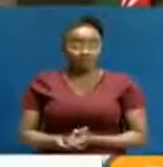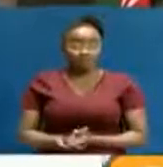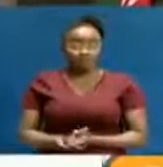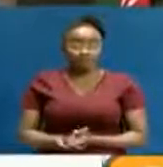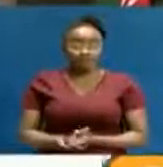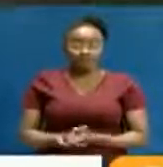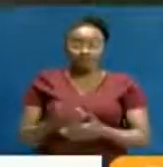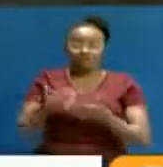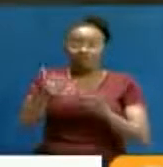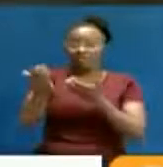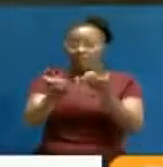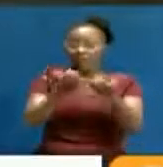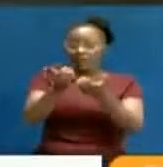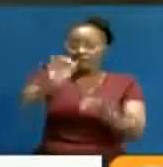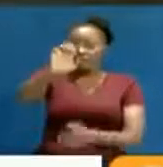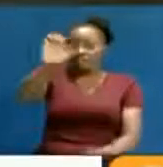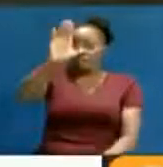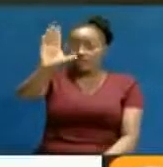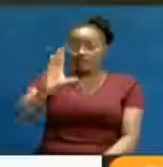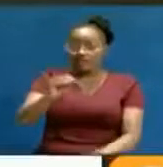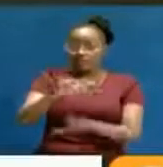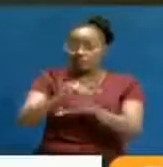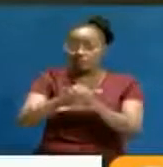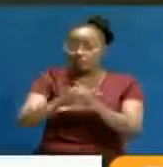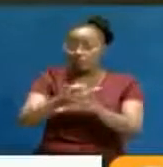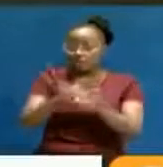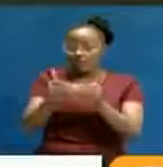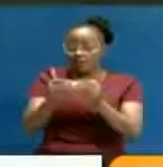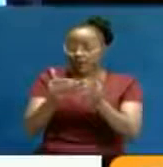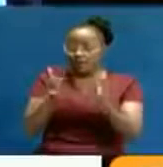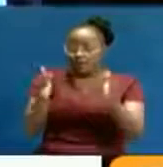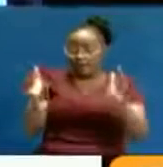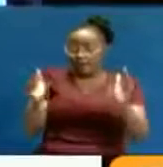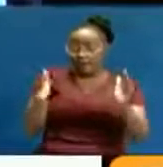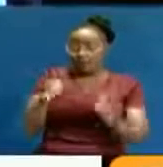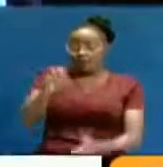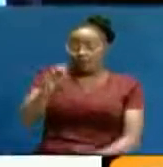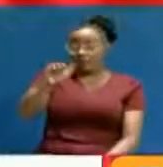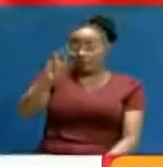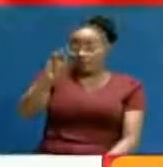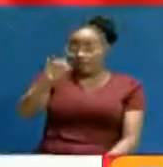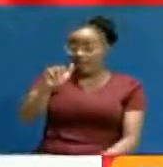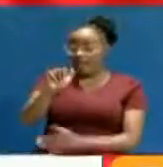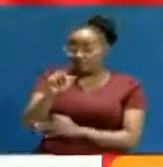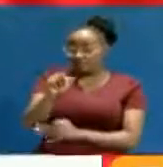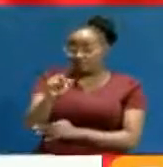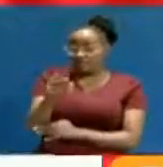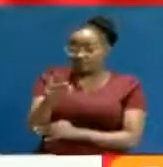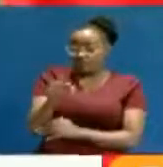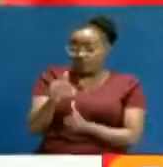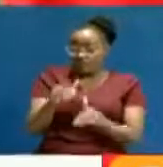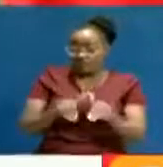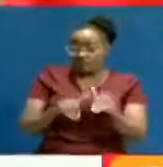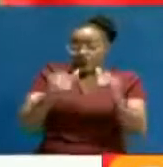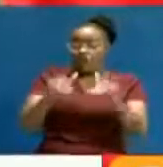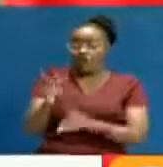The doors of trade in the East African community are slowly opening up if Samia Suluhu's presidency is anything to go by. Nchi